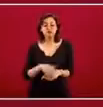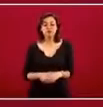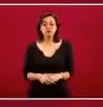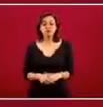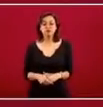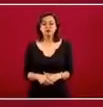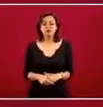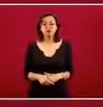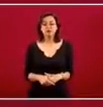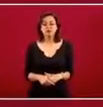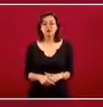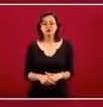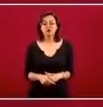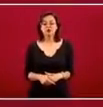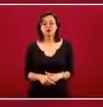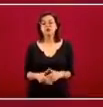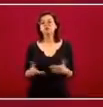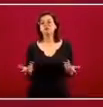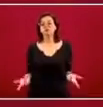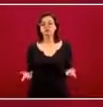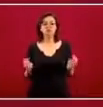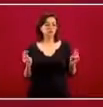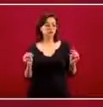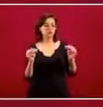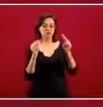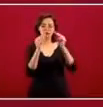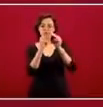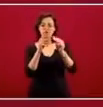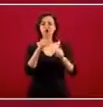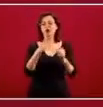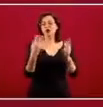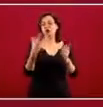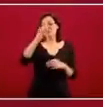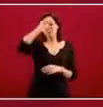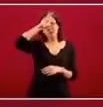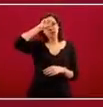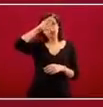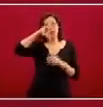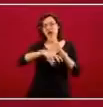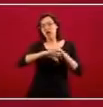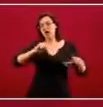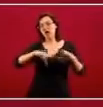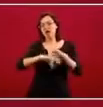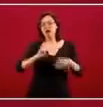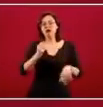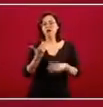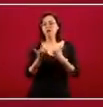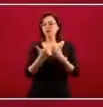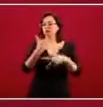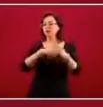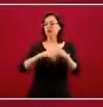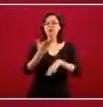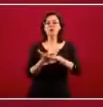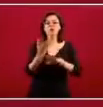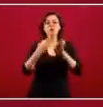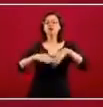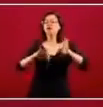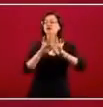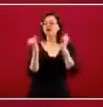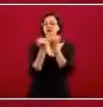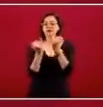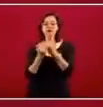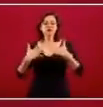following. Mining is obviously one of the important economic activities of